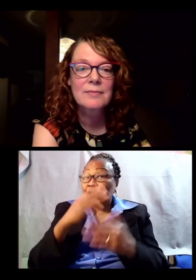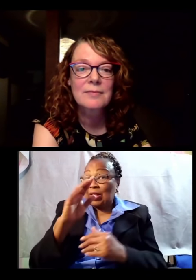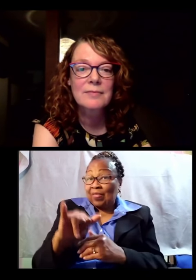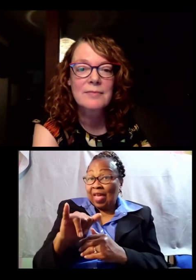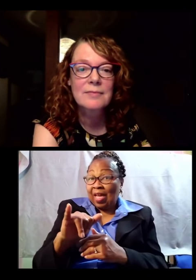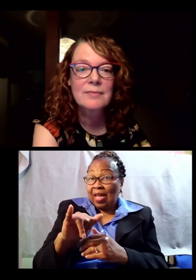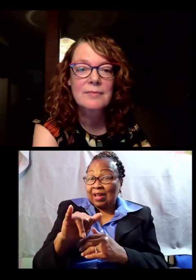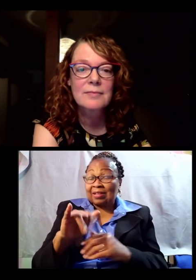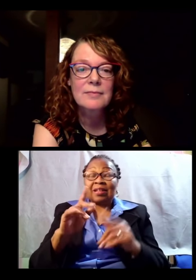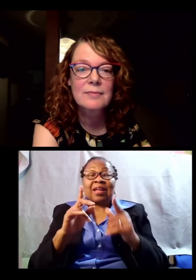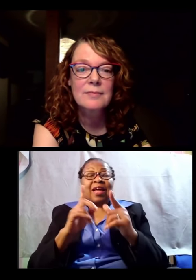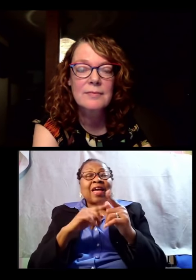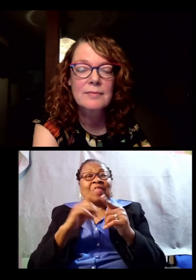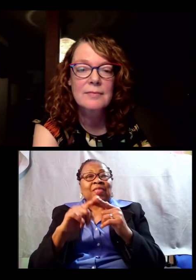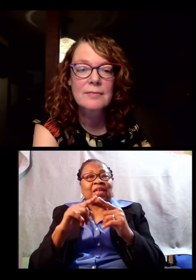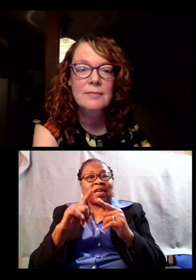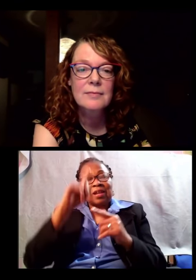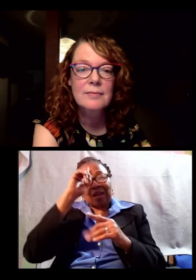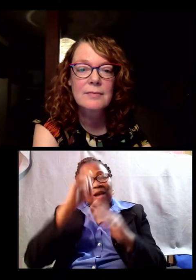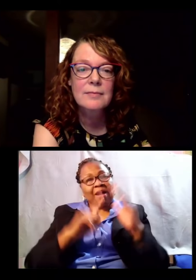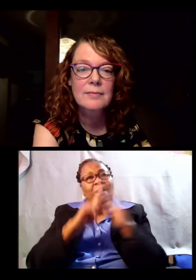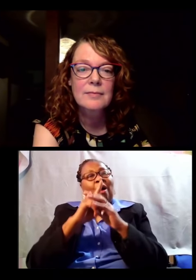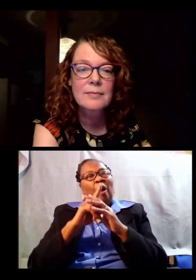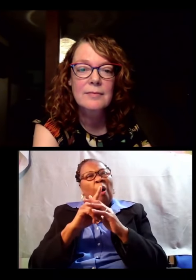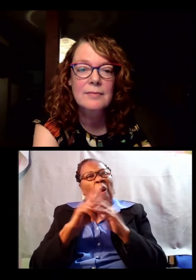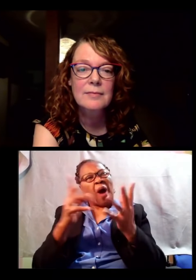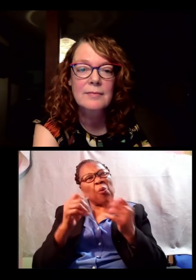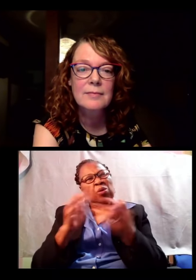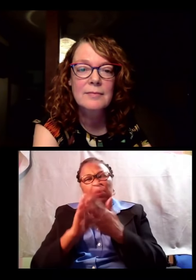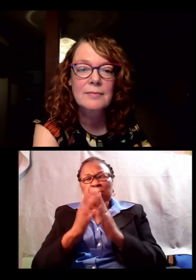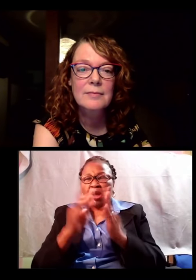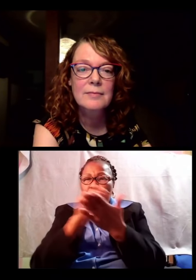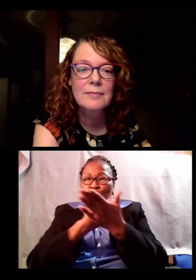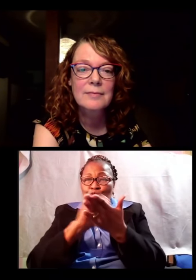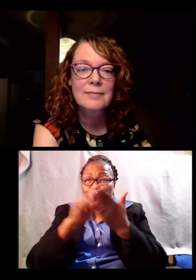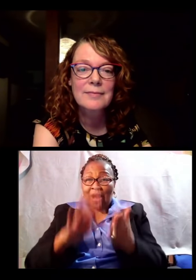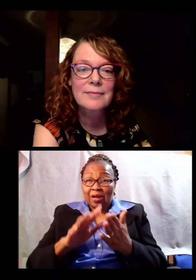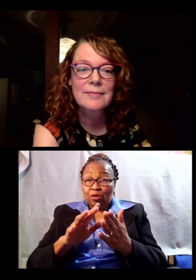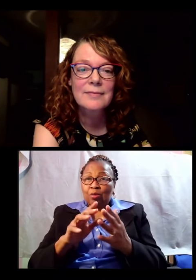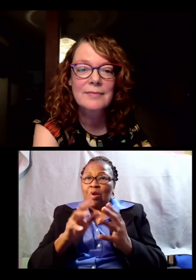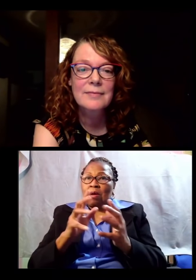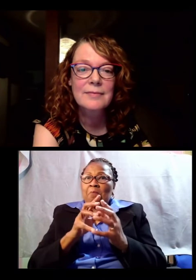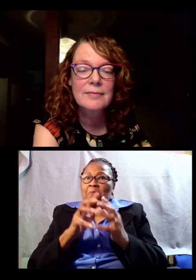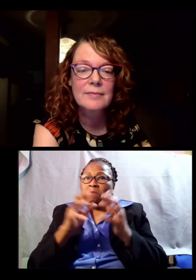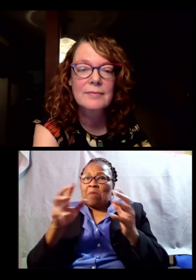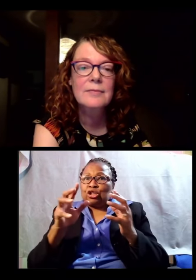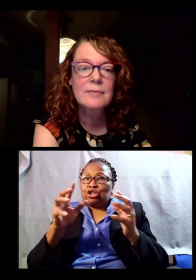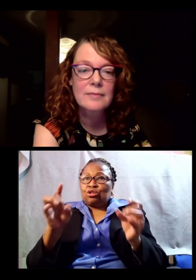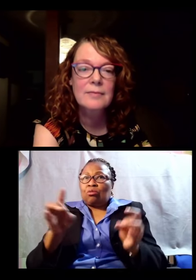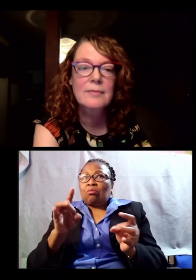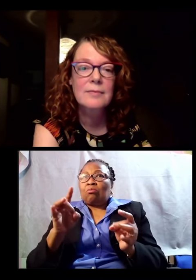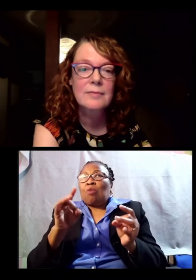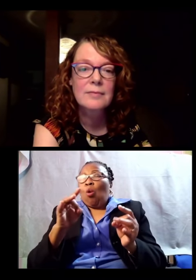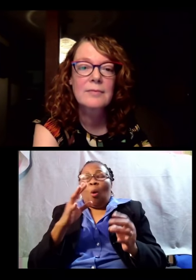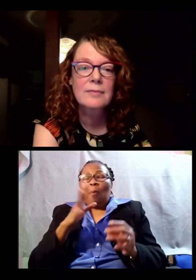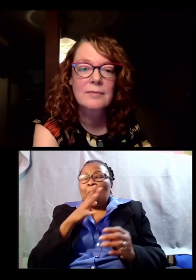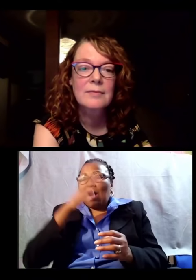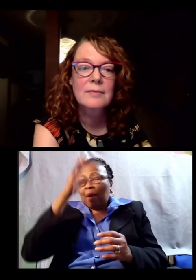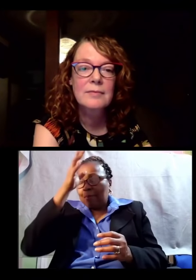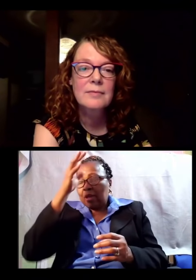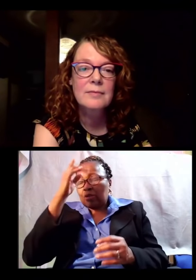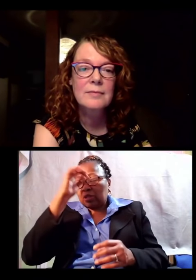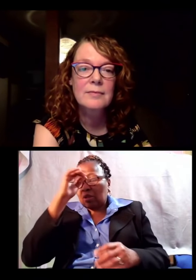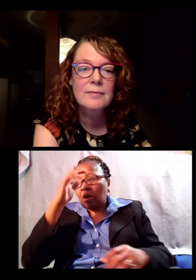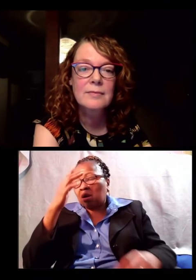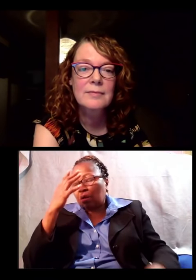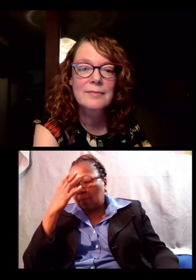But then I got this idea that I was going to be a writer, much to the horror of my parents, I'm sure. They bit their